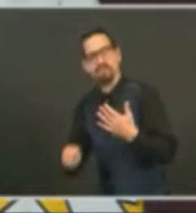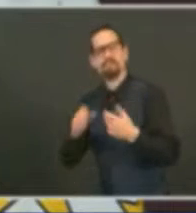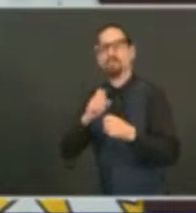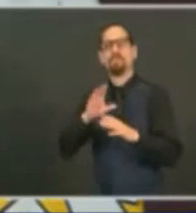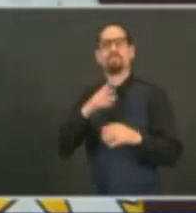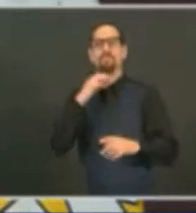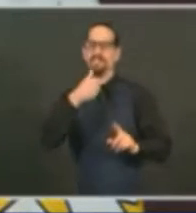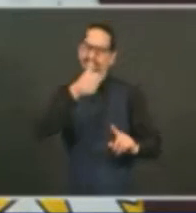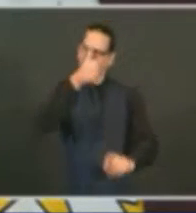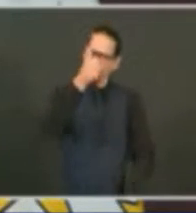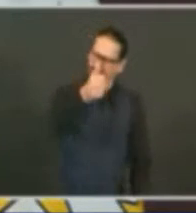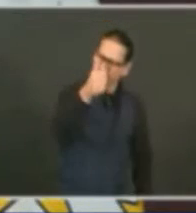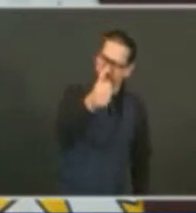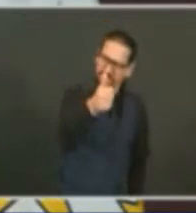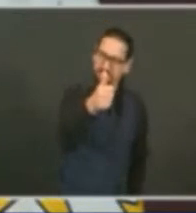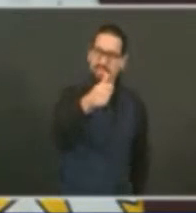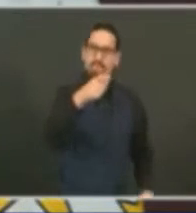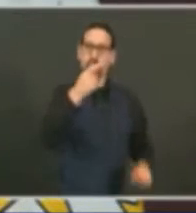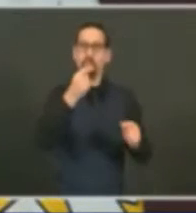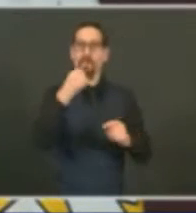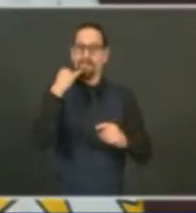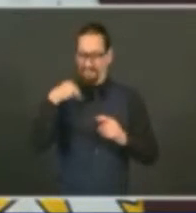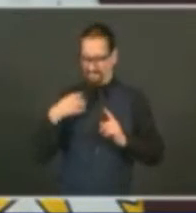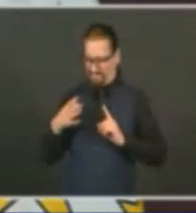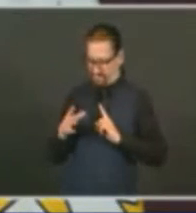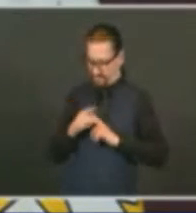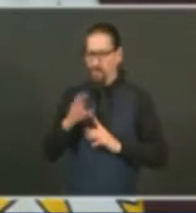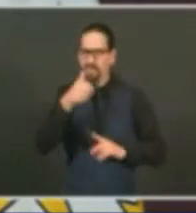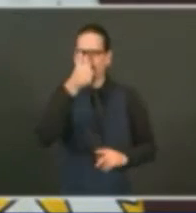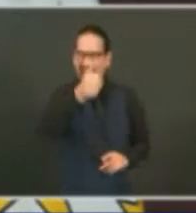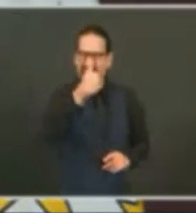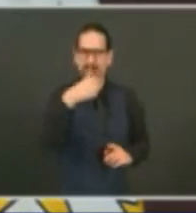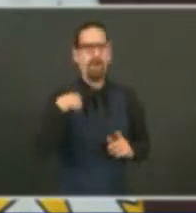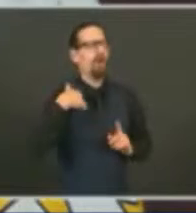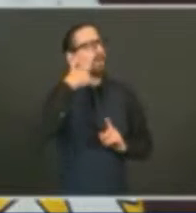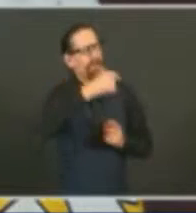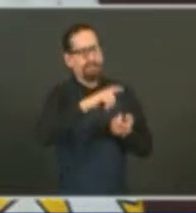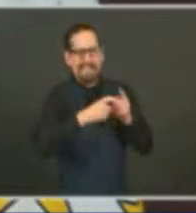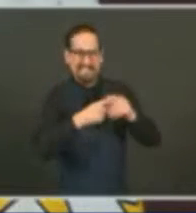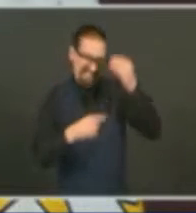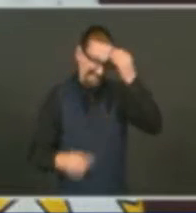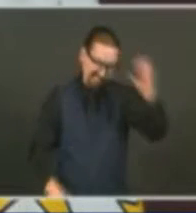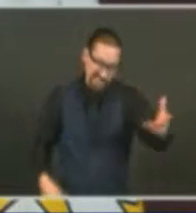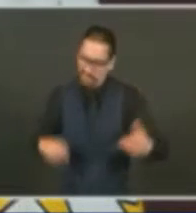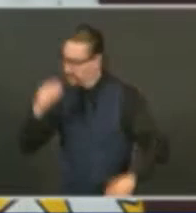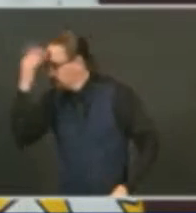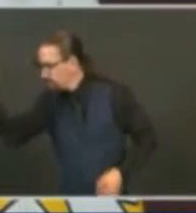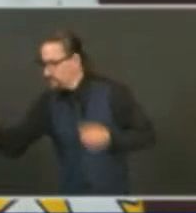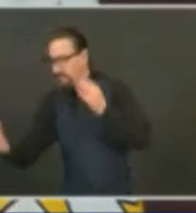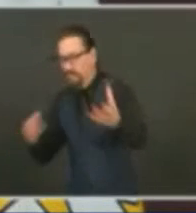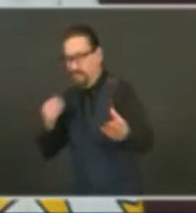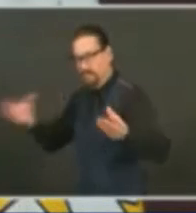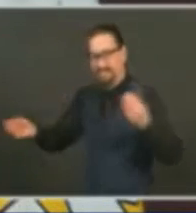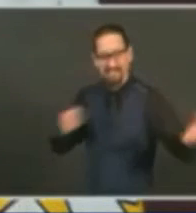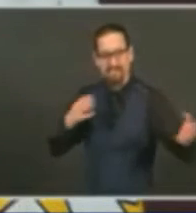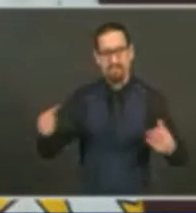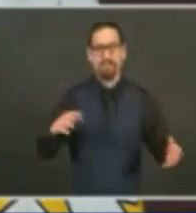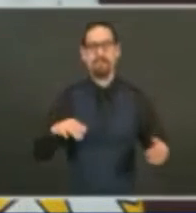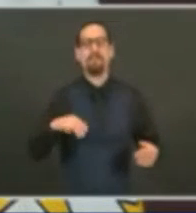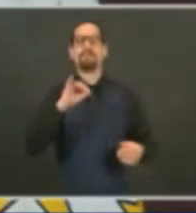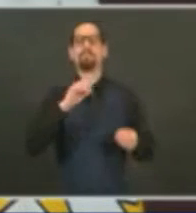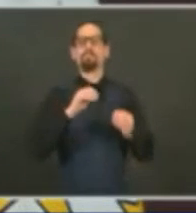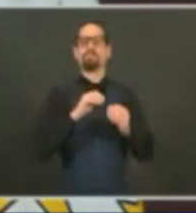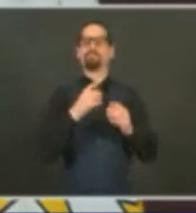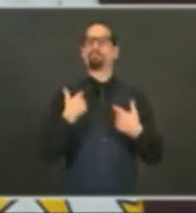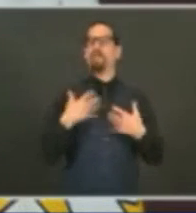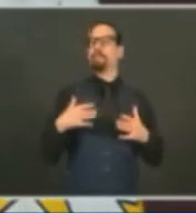call your contacts and let them know. Call your place of employment, call your school environment and let them know.